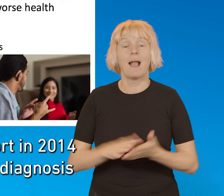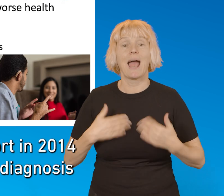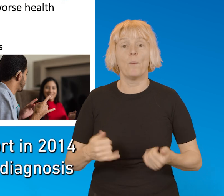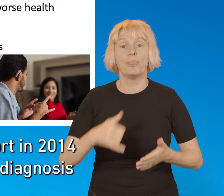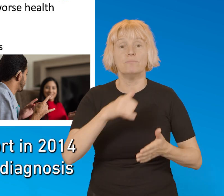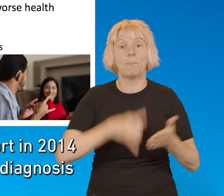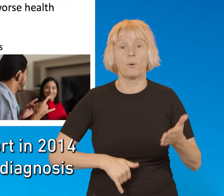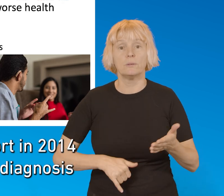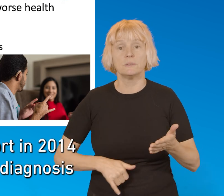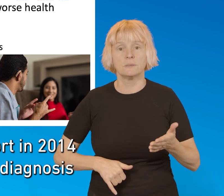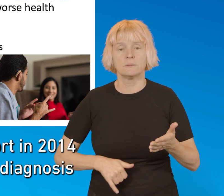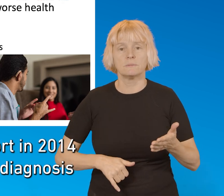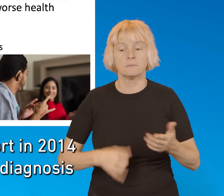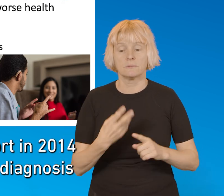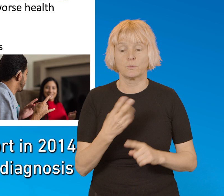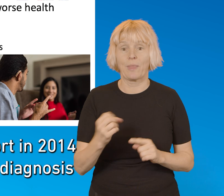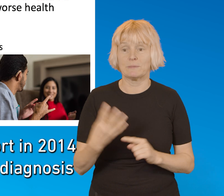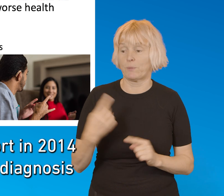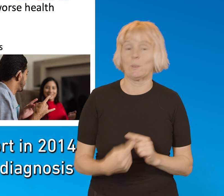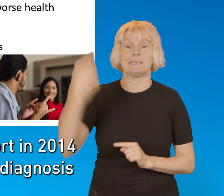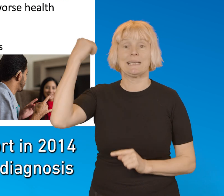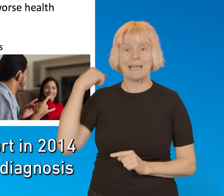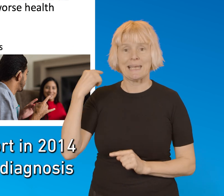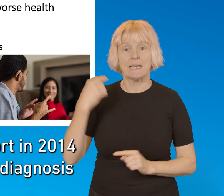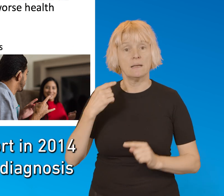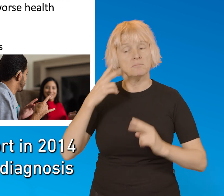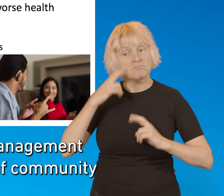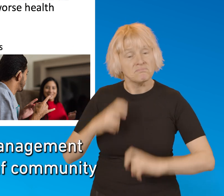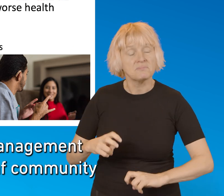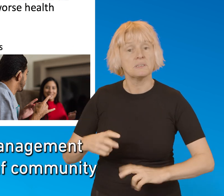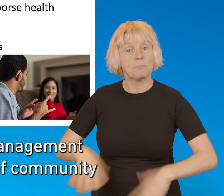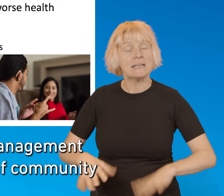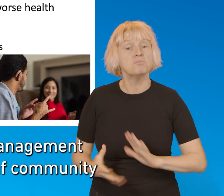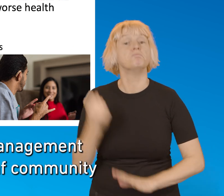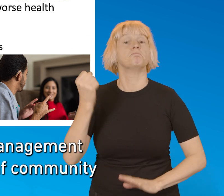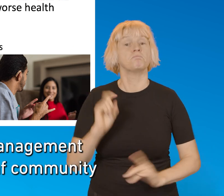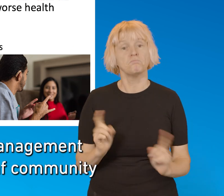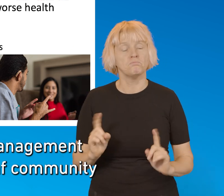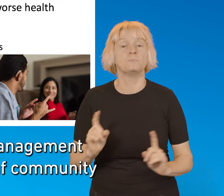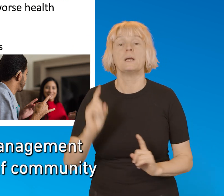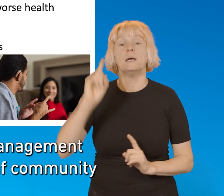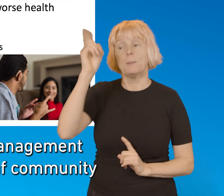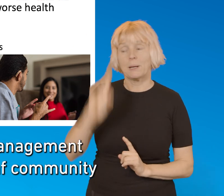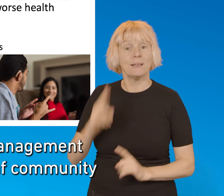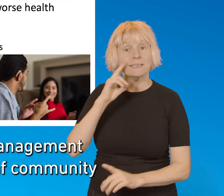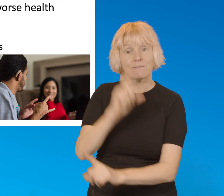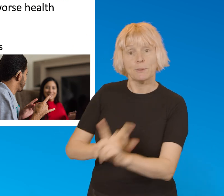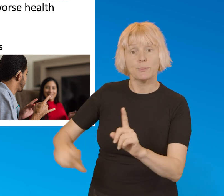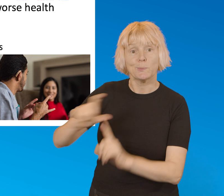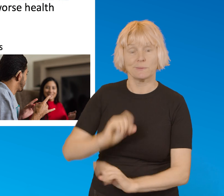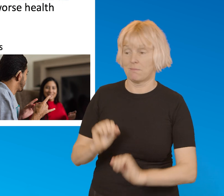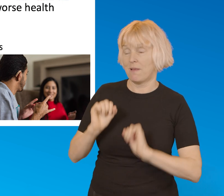The Sign Health Report in 2014 found poorer health, diagnosis and treatment and management for people from the deaf